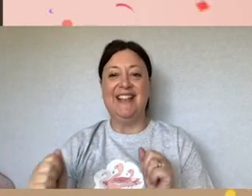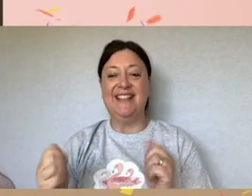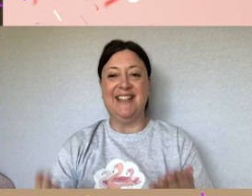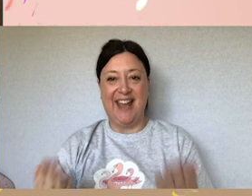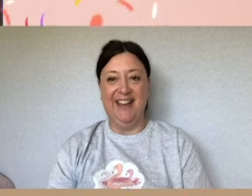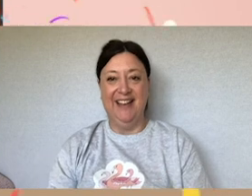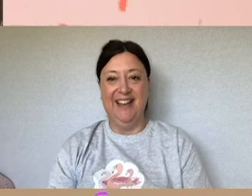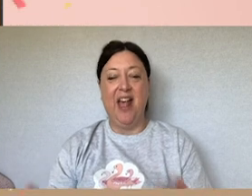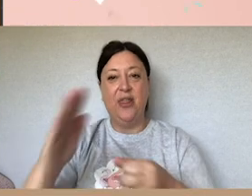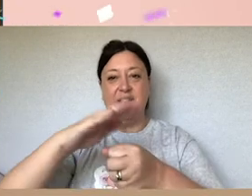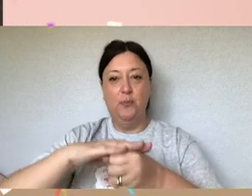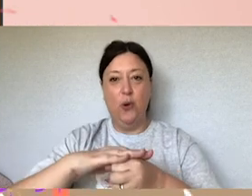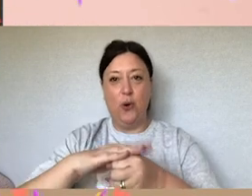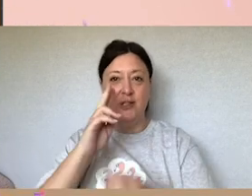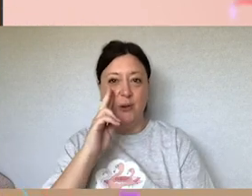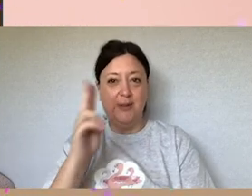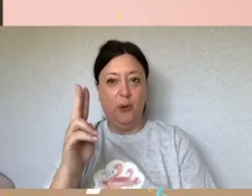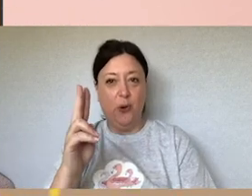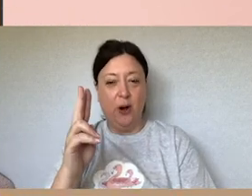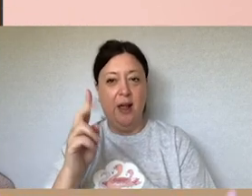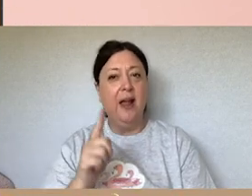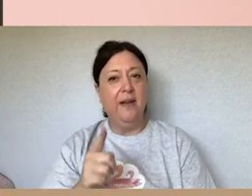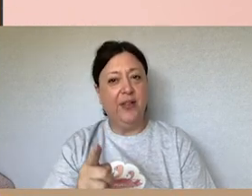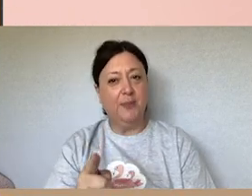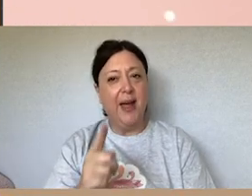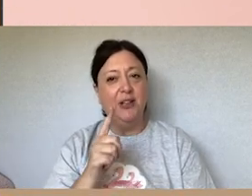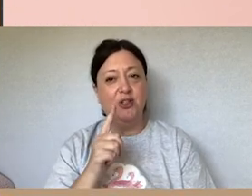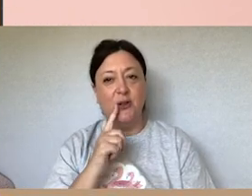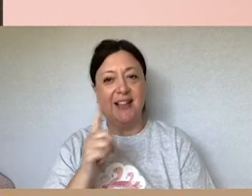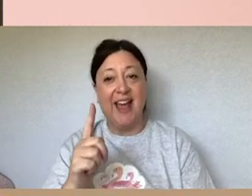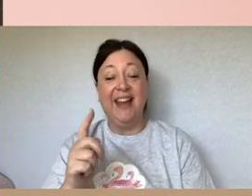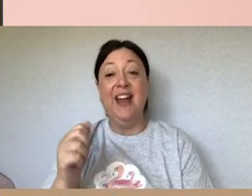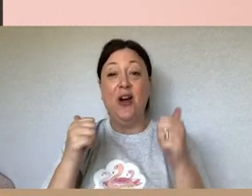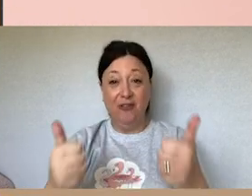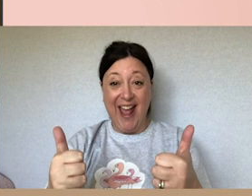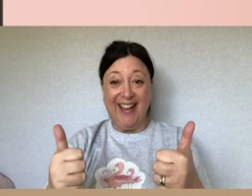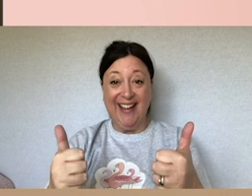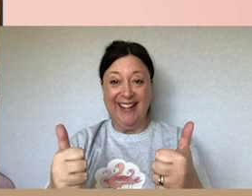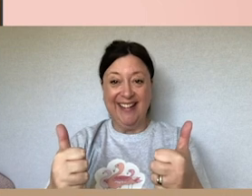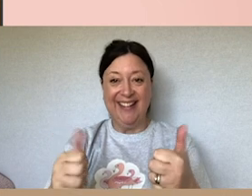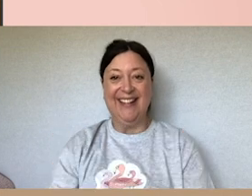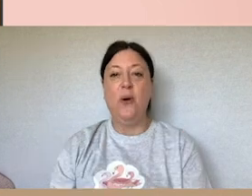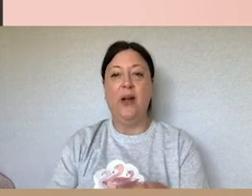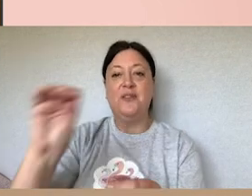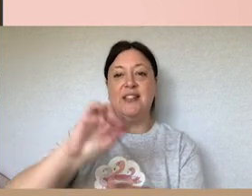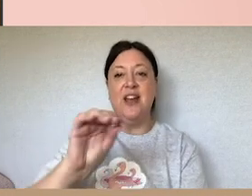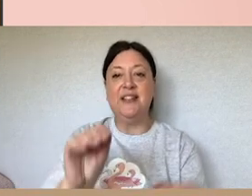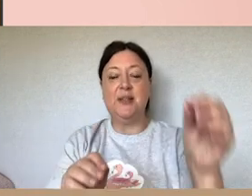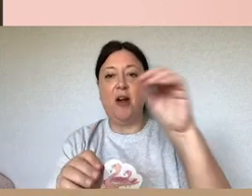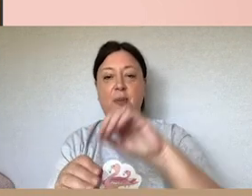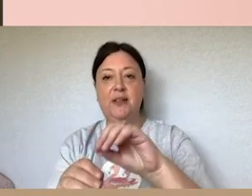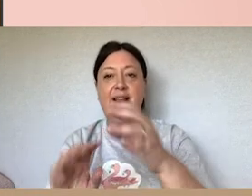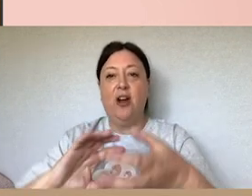Fantastic everybody, and relax there. Thank you for joining us in dancing today. There's more to explore if